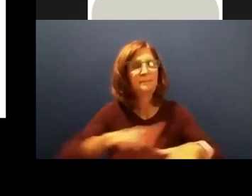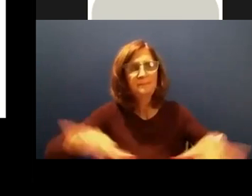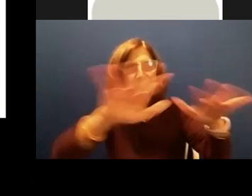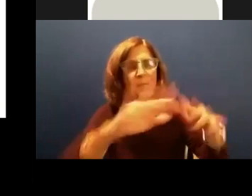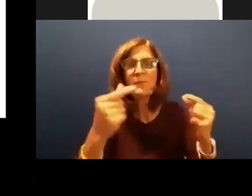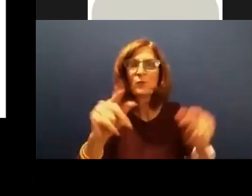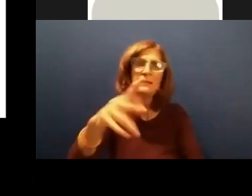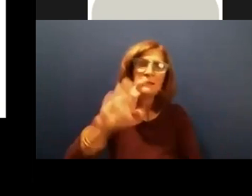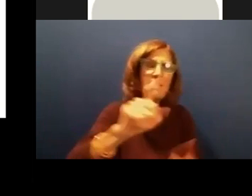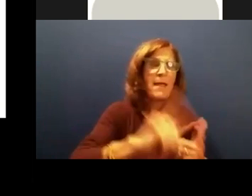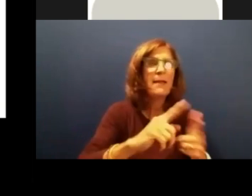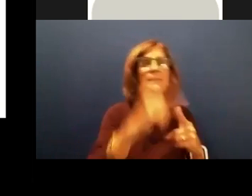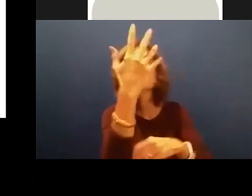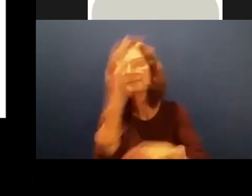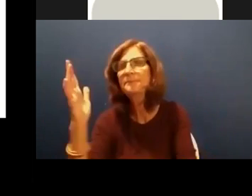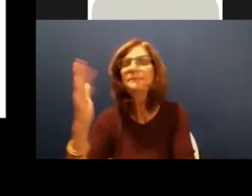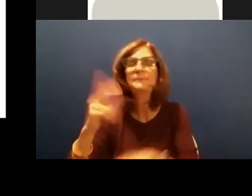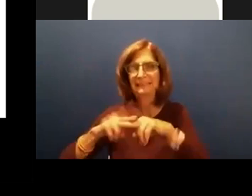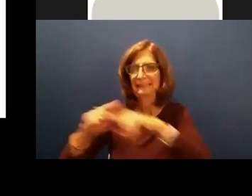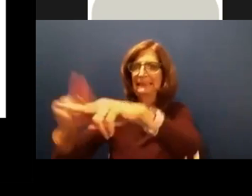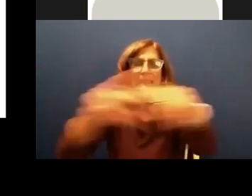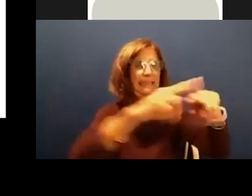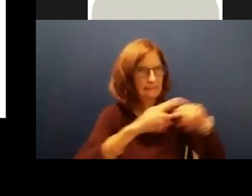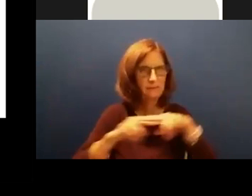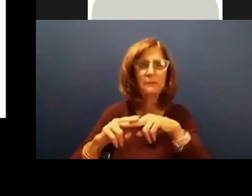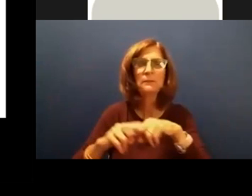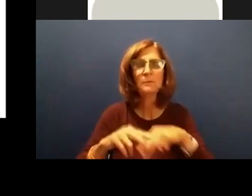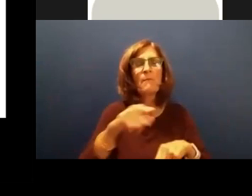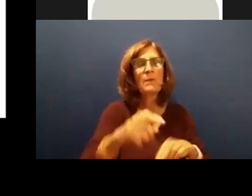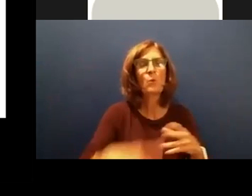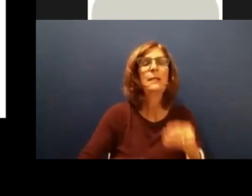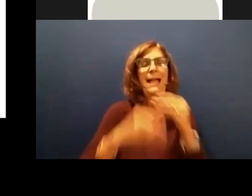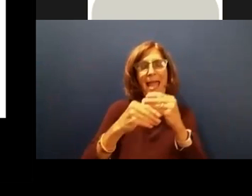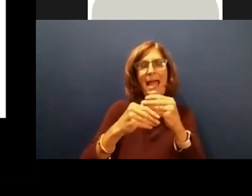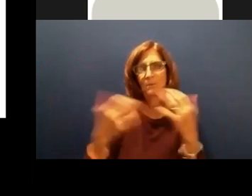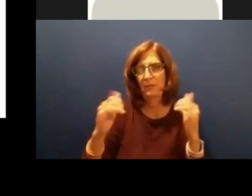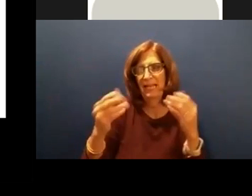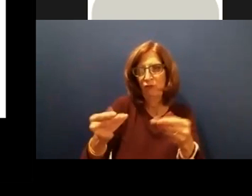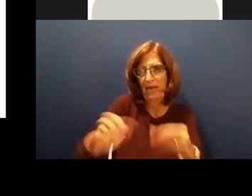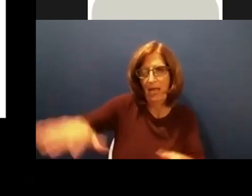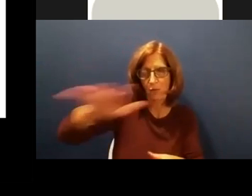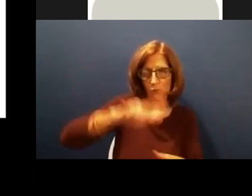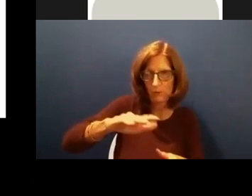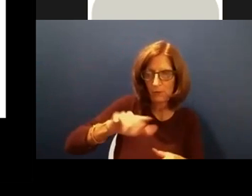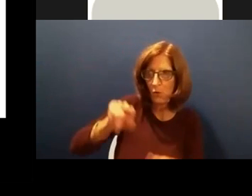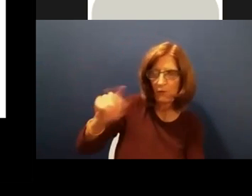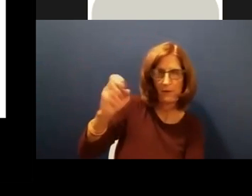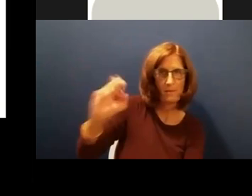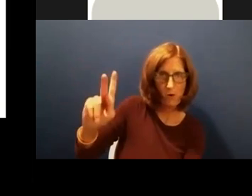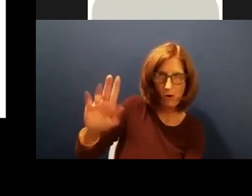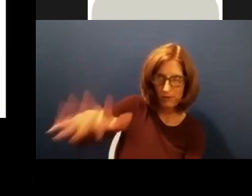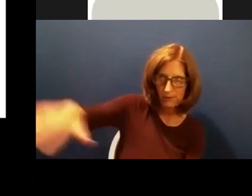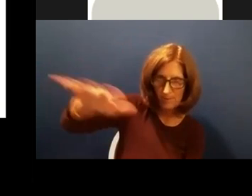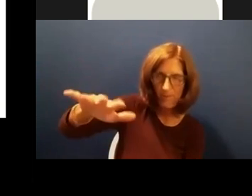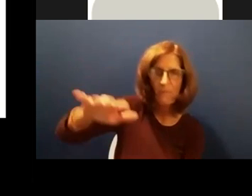space, park space, seating. We'll be putting a playground in on Tunnel Park, and